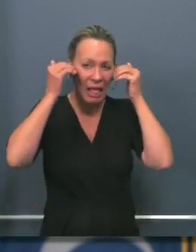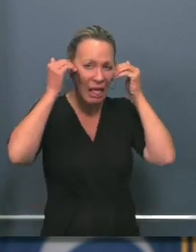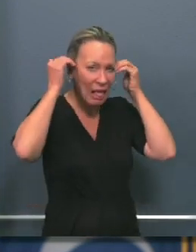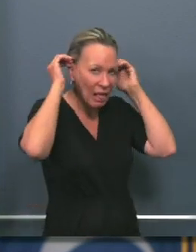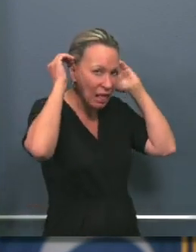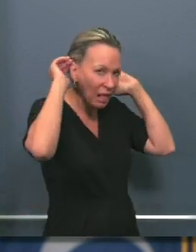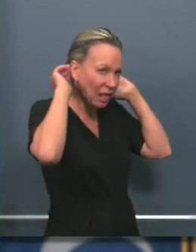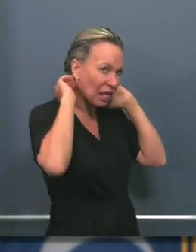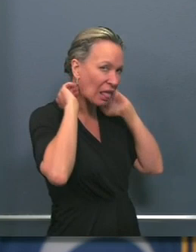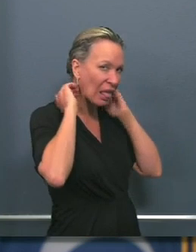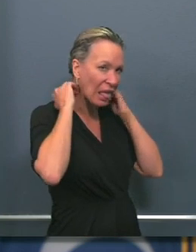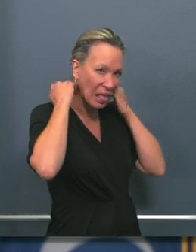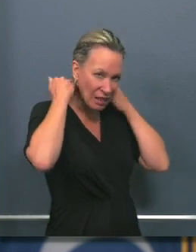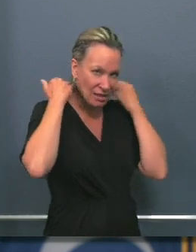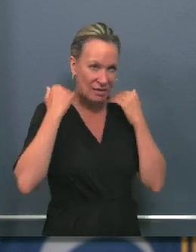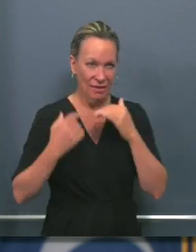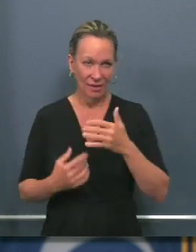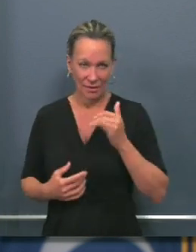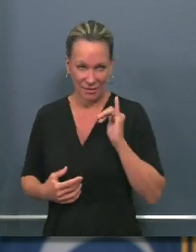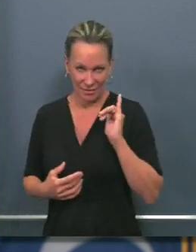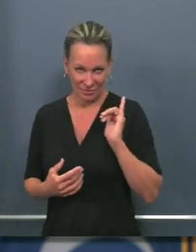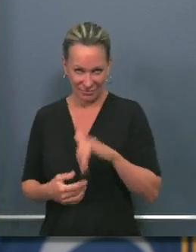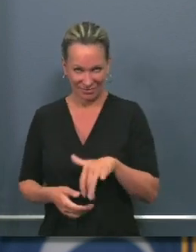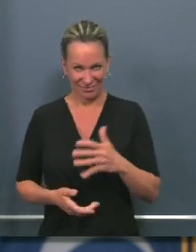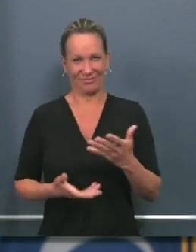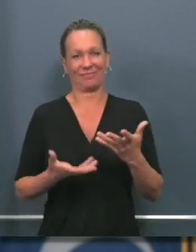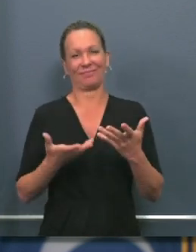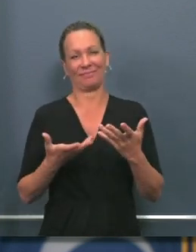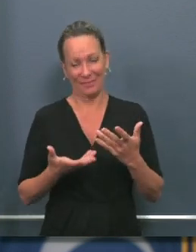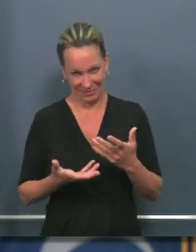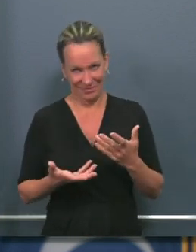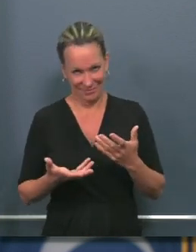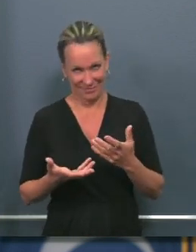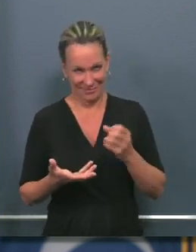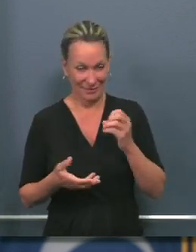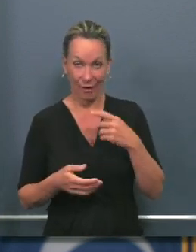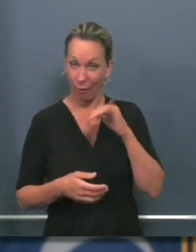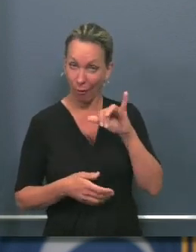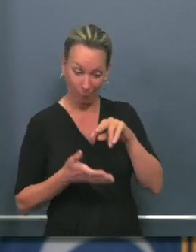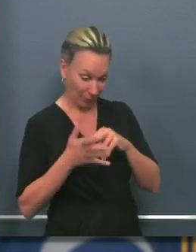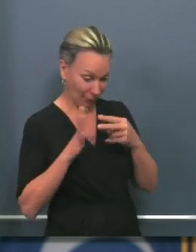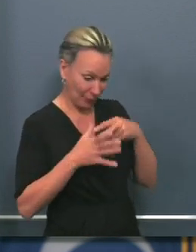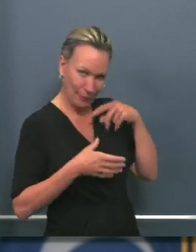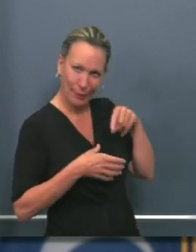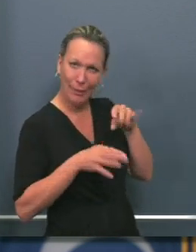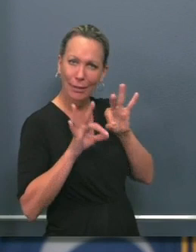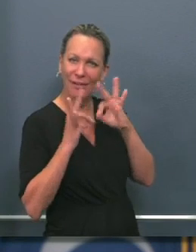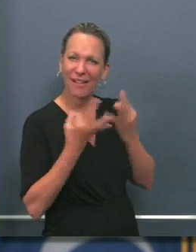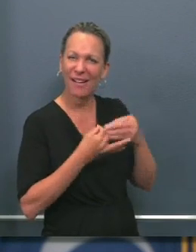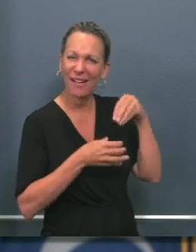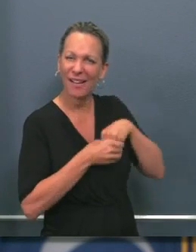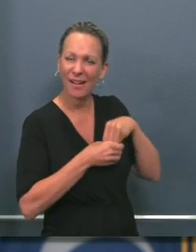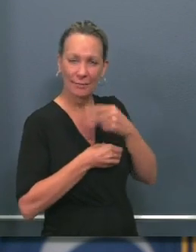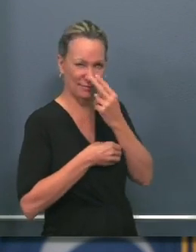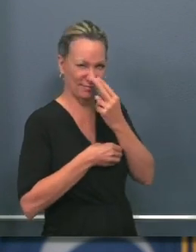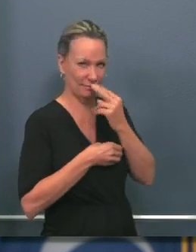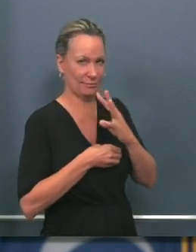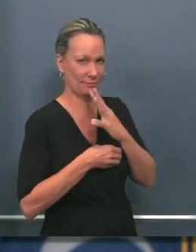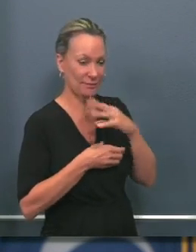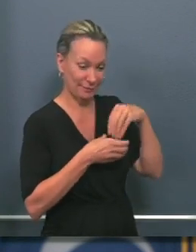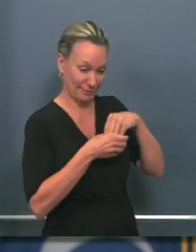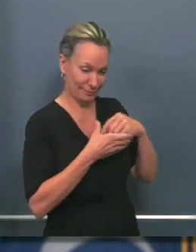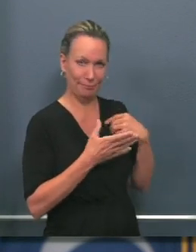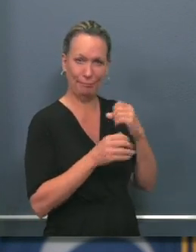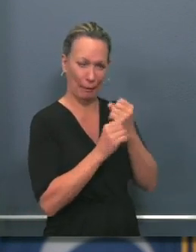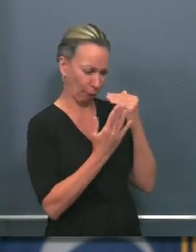make sure we modify our family behavior accordingly. But know that we worked with the industry and we think these guidelines are